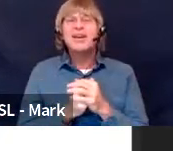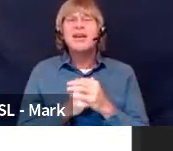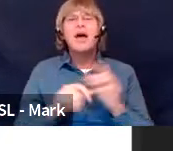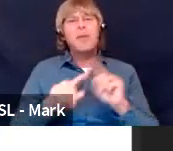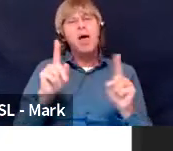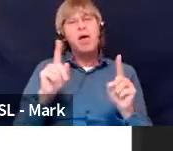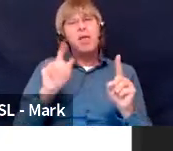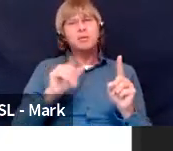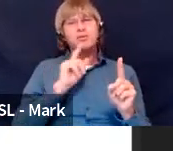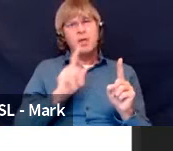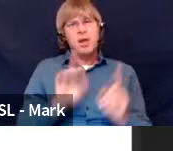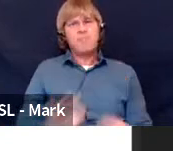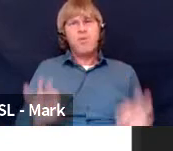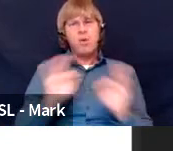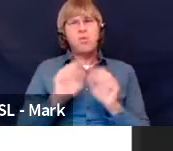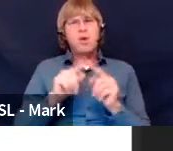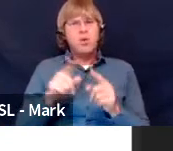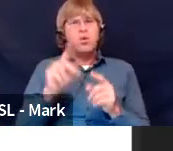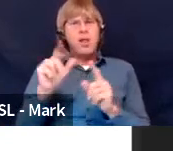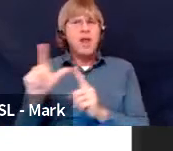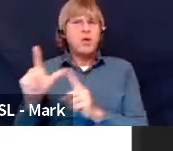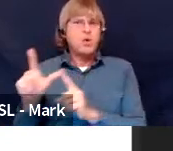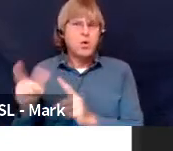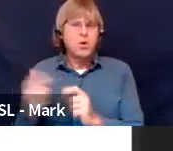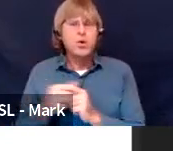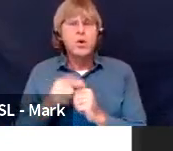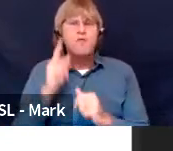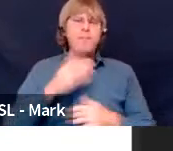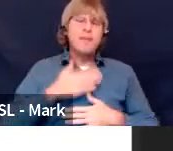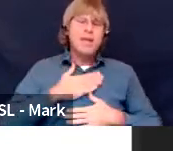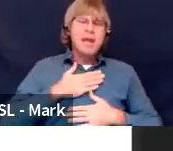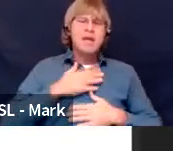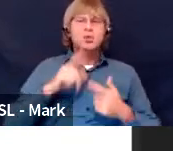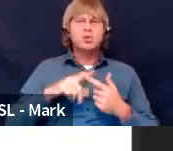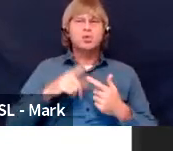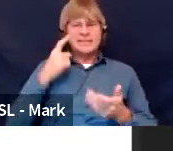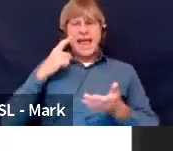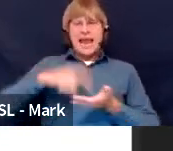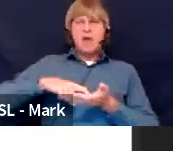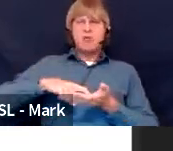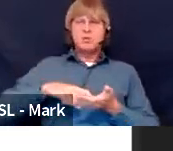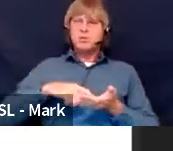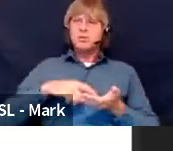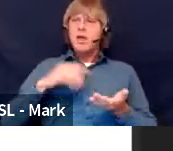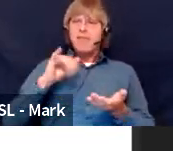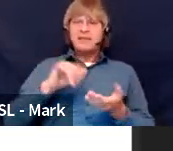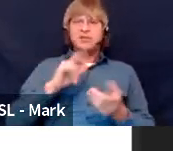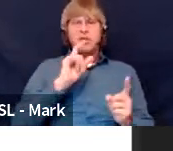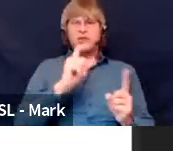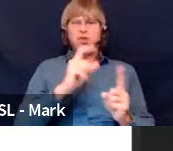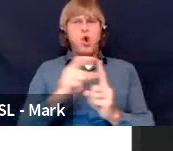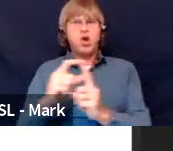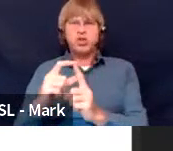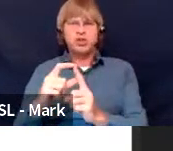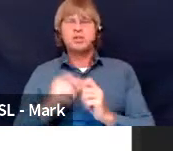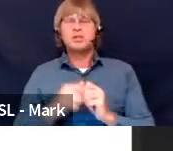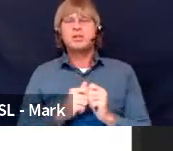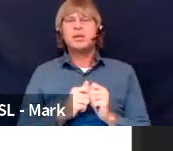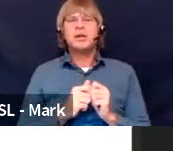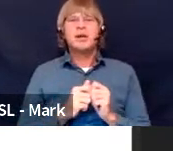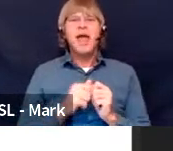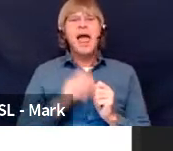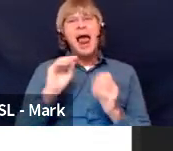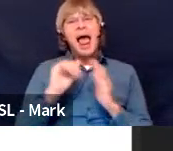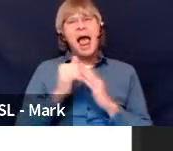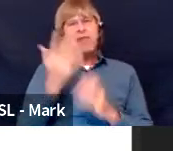but that's really important when you're doing lettering work, at least for me to stand out. It's really about those words. And then